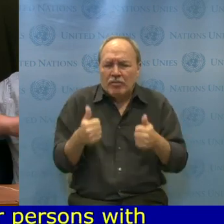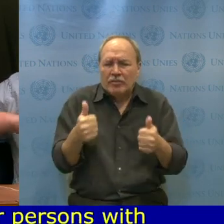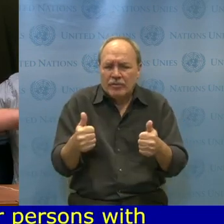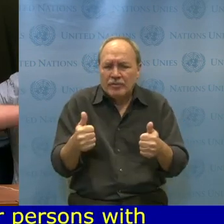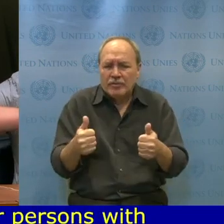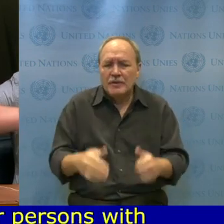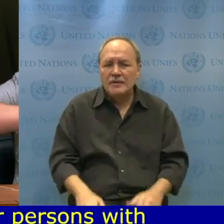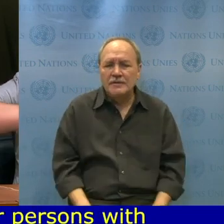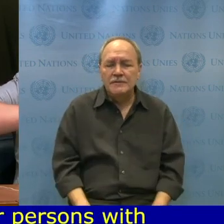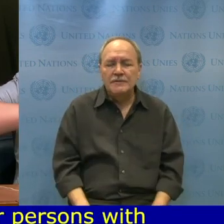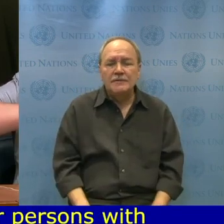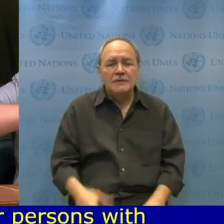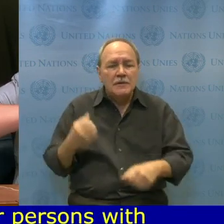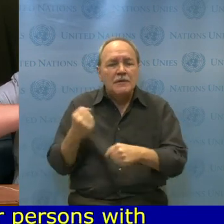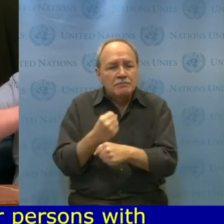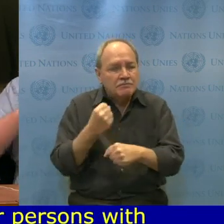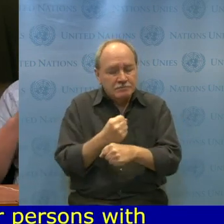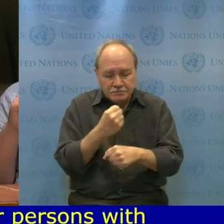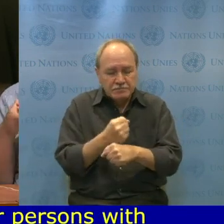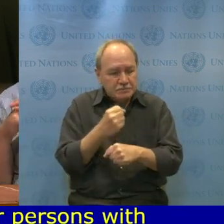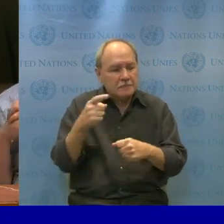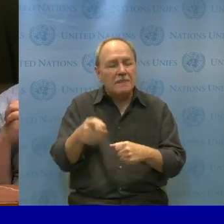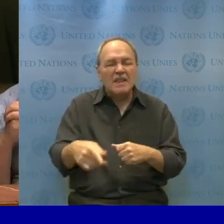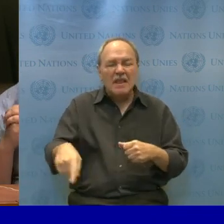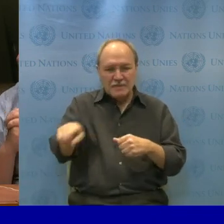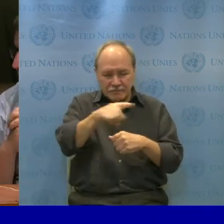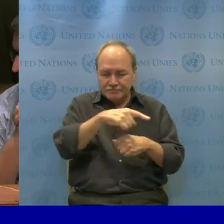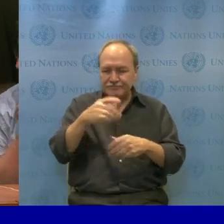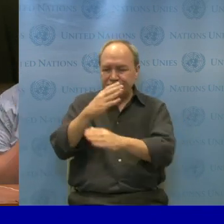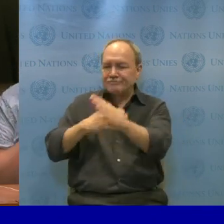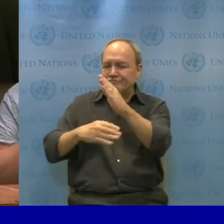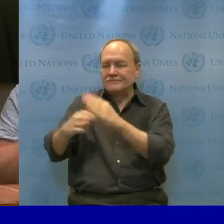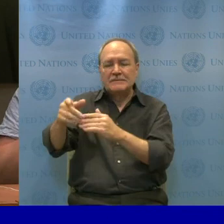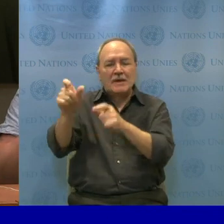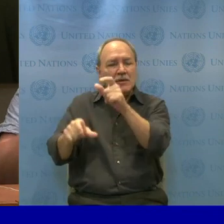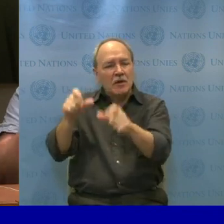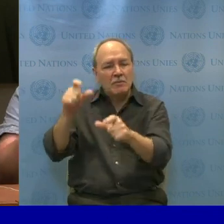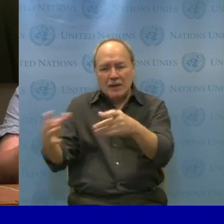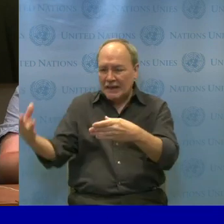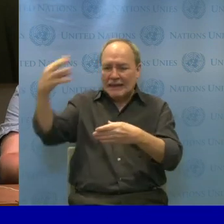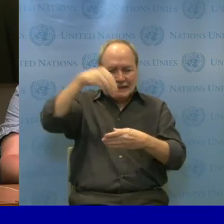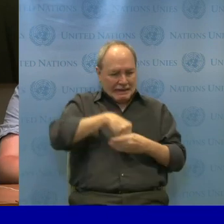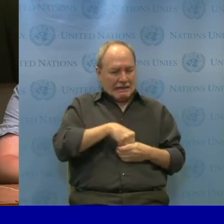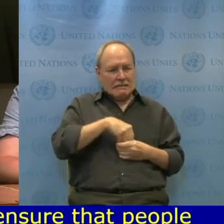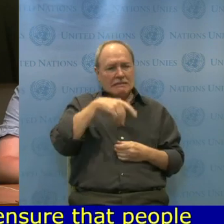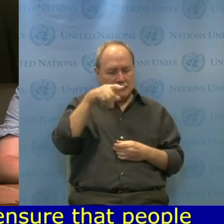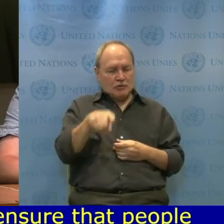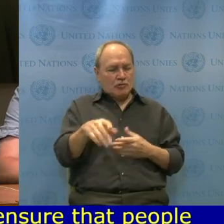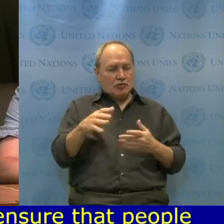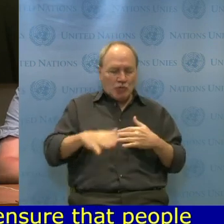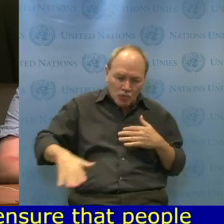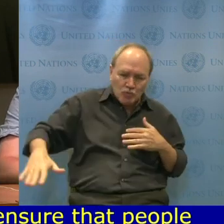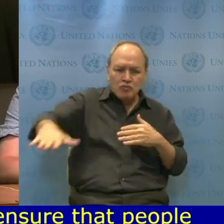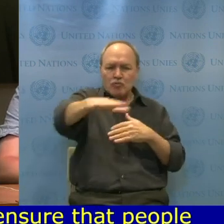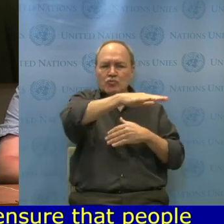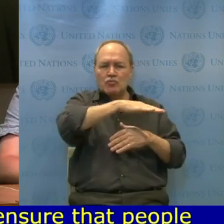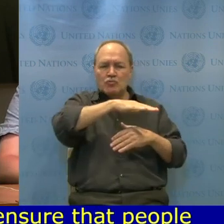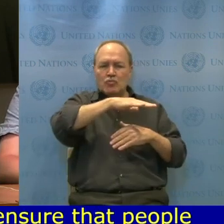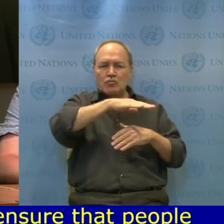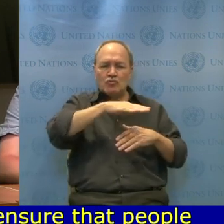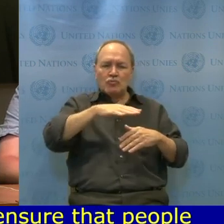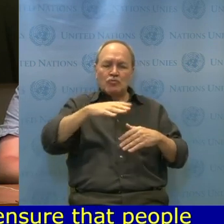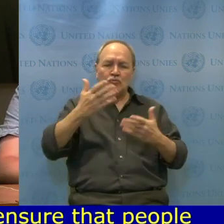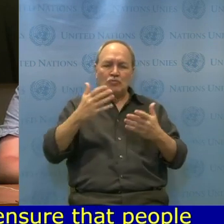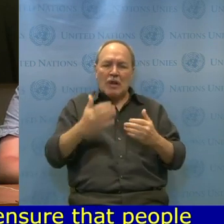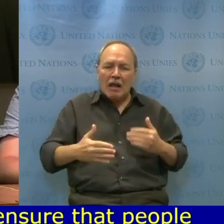disability benefit from universal health coverage. Our work on disability is undertaken in accordance with the WHO Global Disability